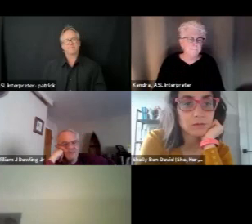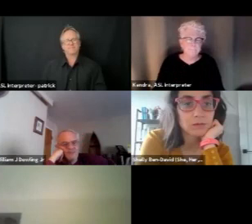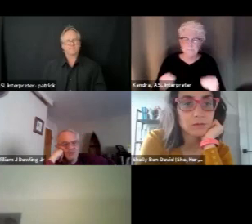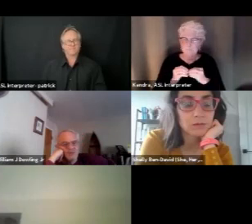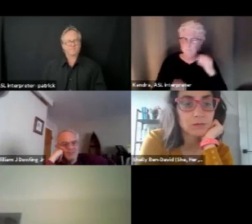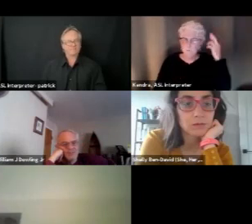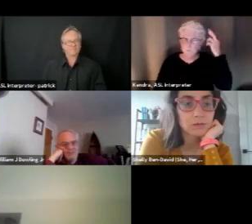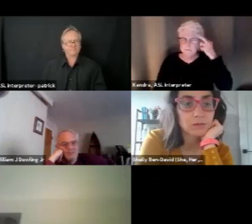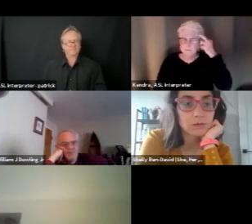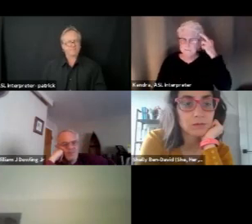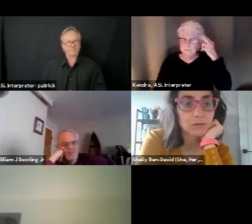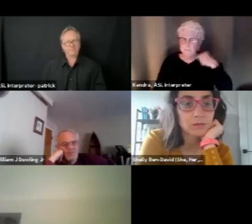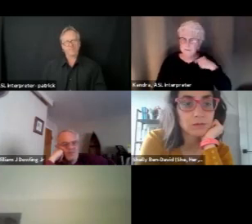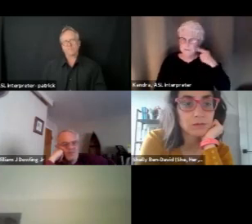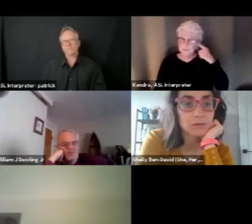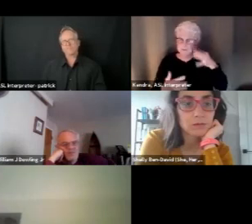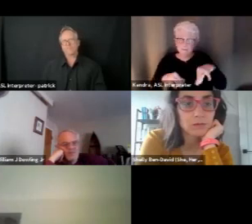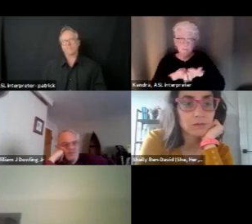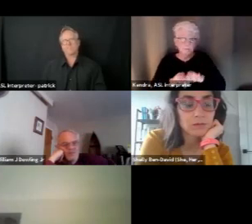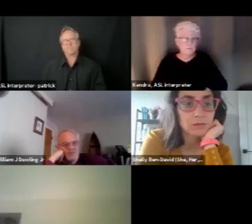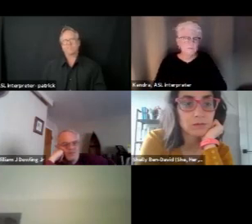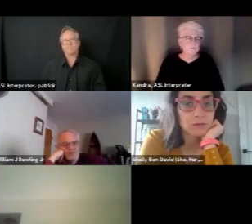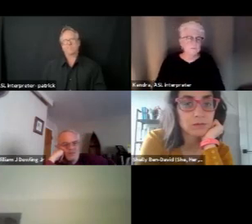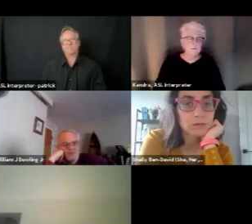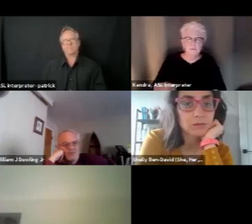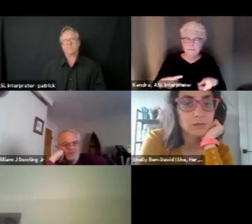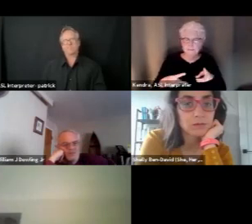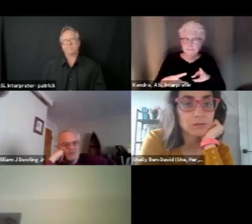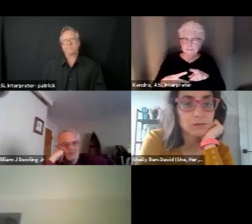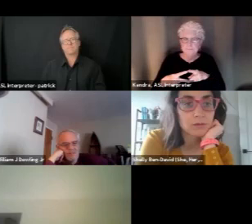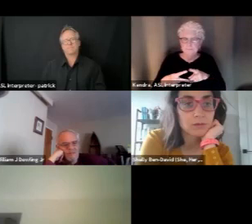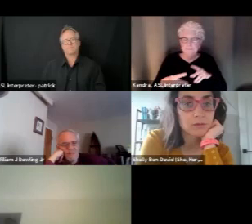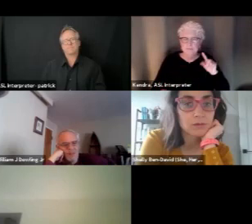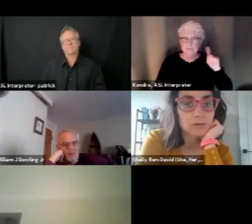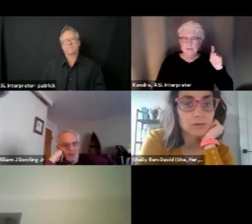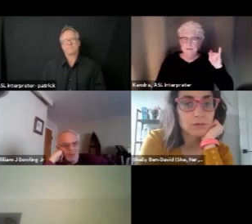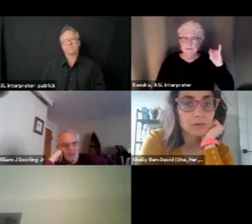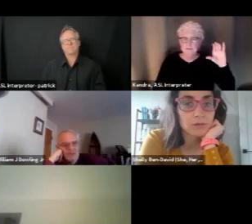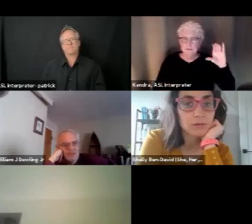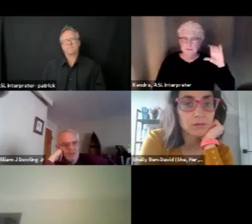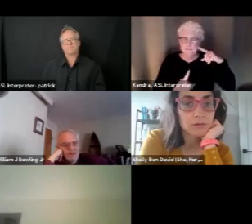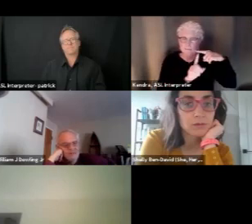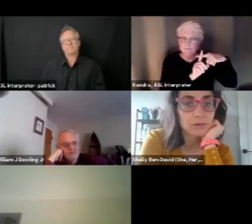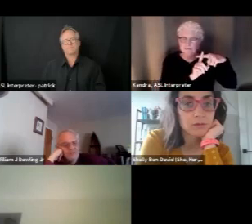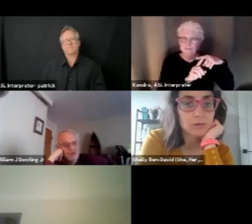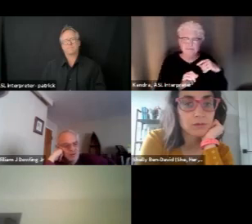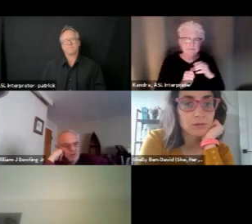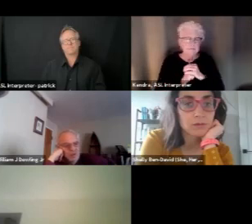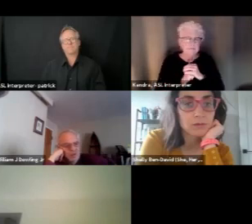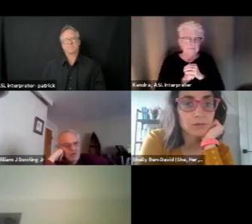generally see the influence of what, a lot of people have called toxic positivity,